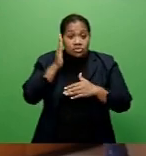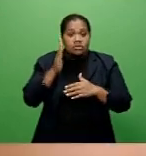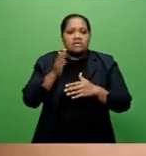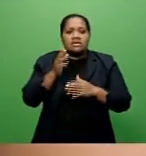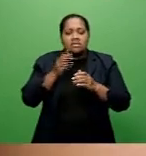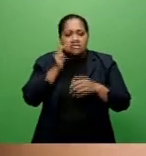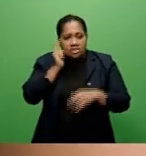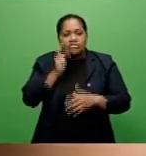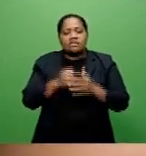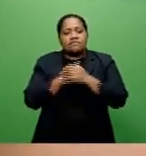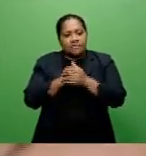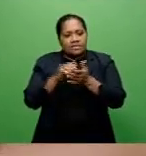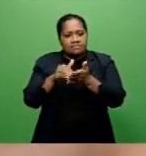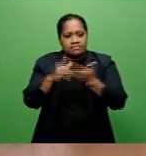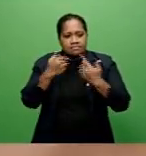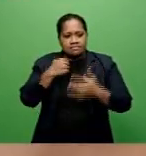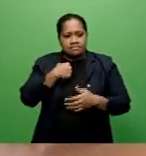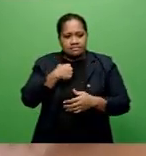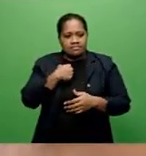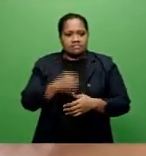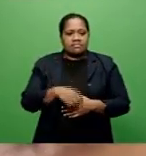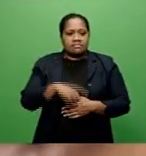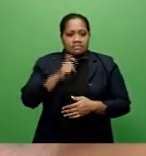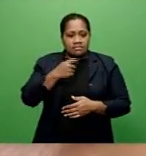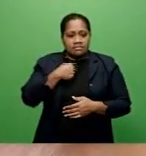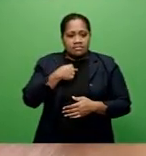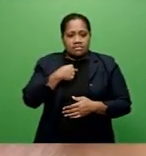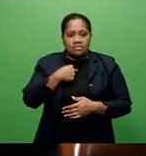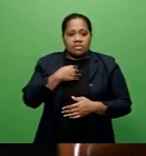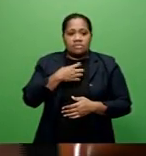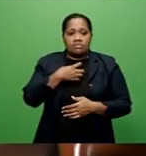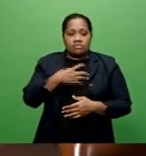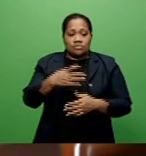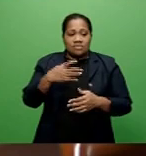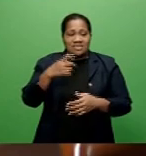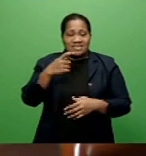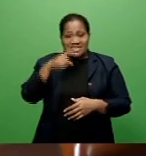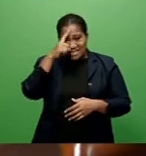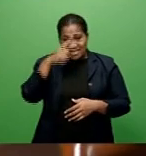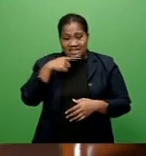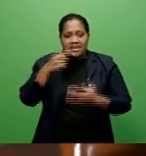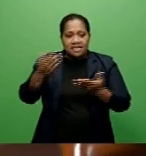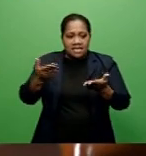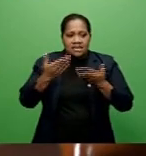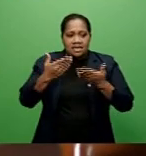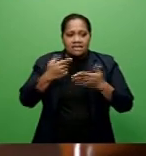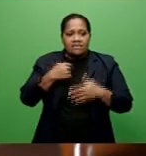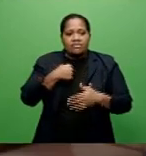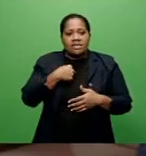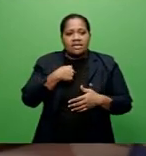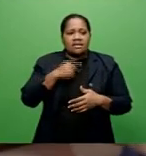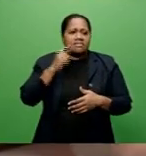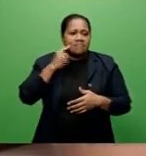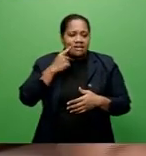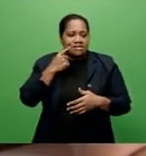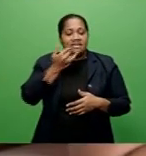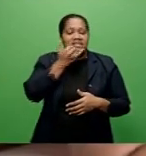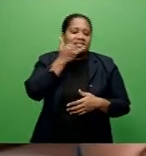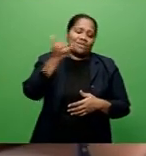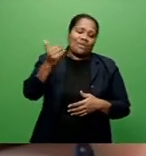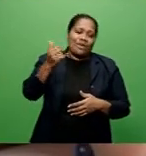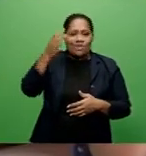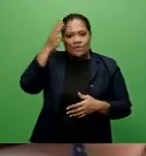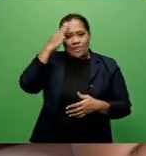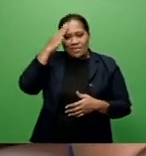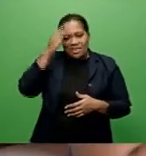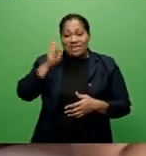help me. When I get too sick, they give me candies and call Mommy. Namish's